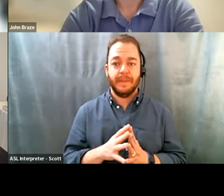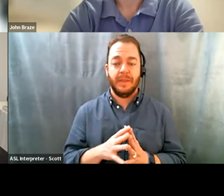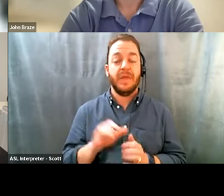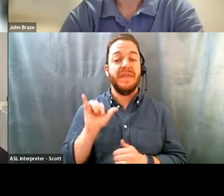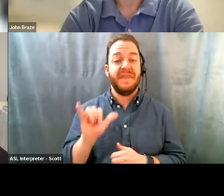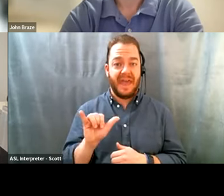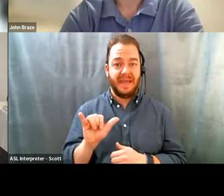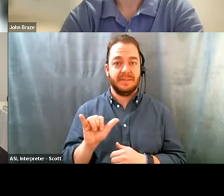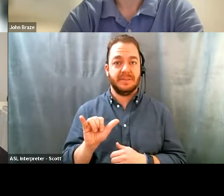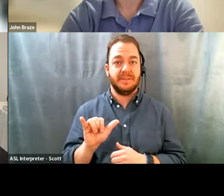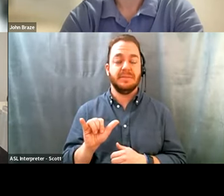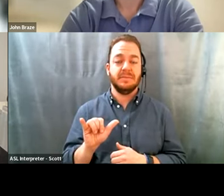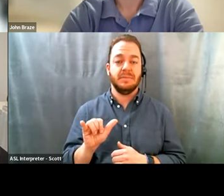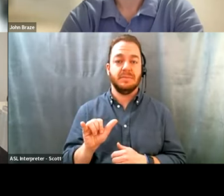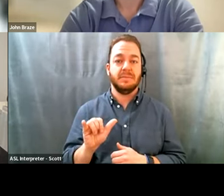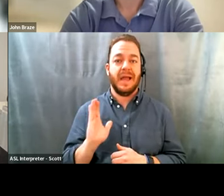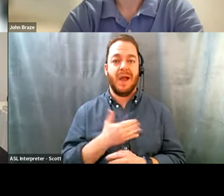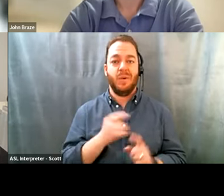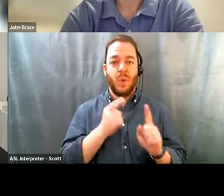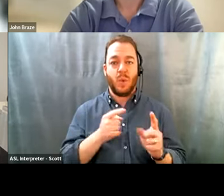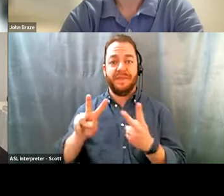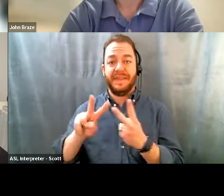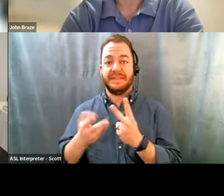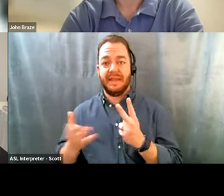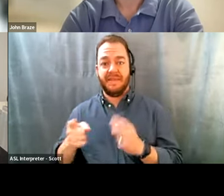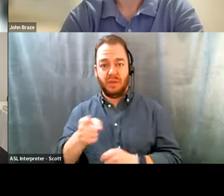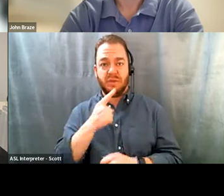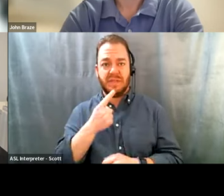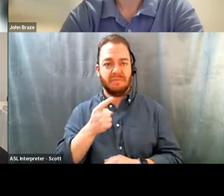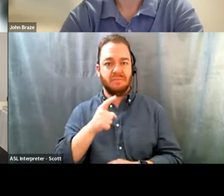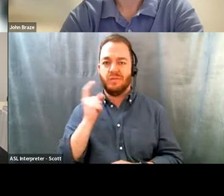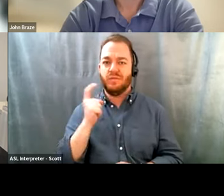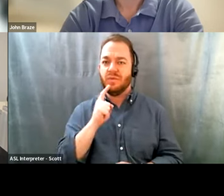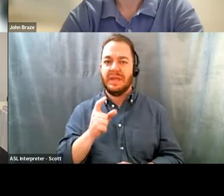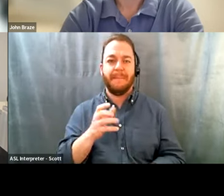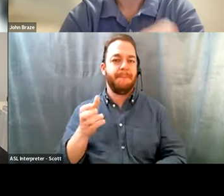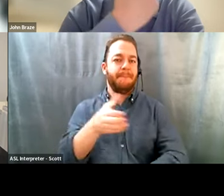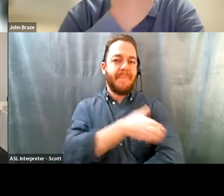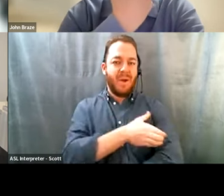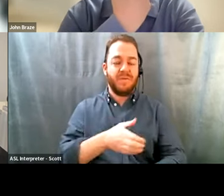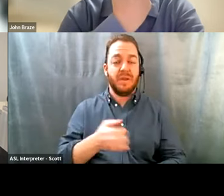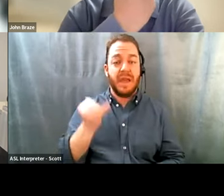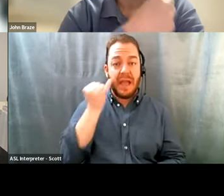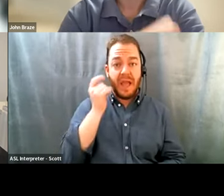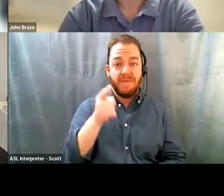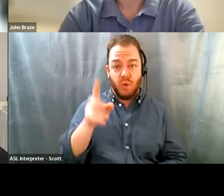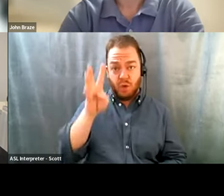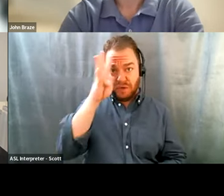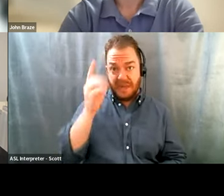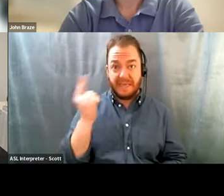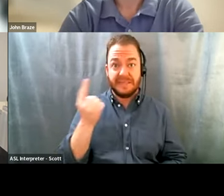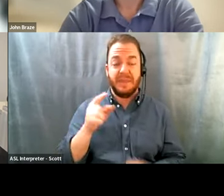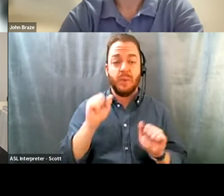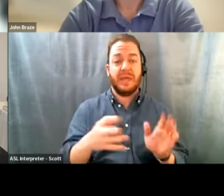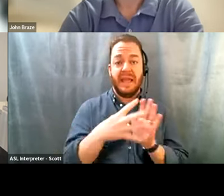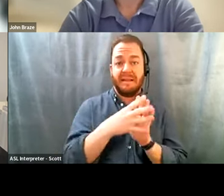that's kind of where we want to go with the vision. The second thing you said that I think is so powerful is if you are creating something that is